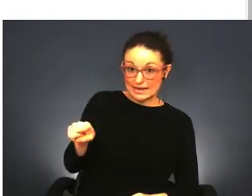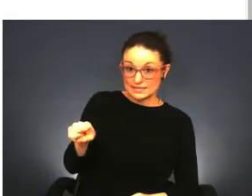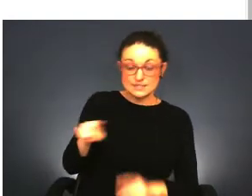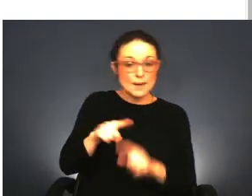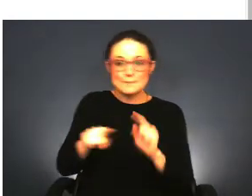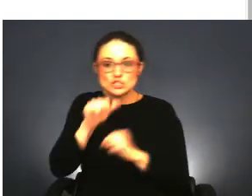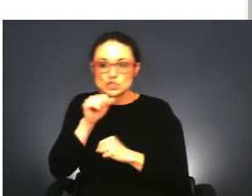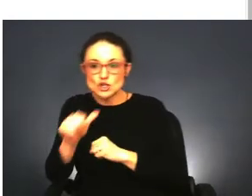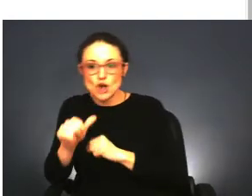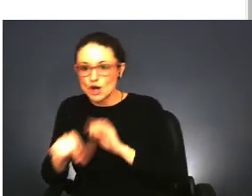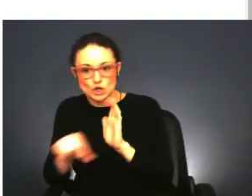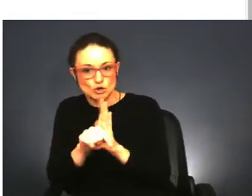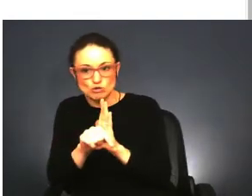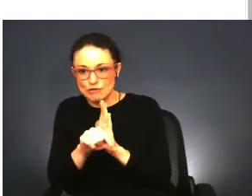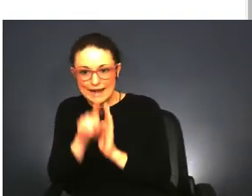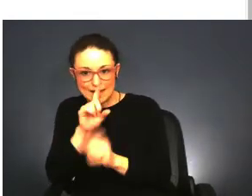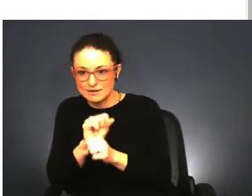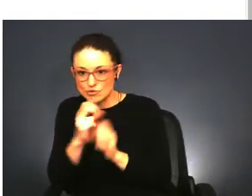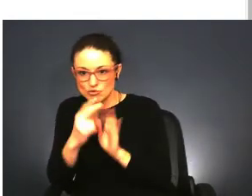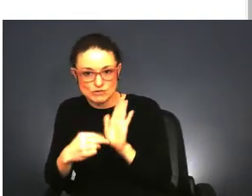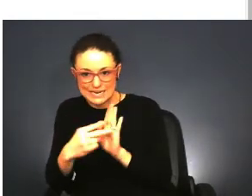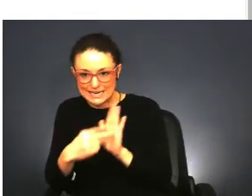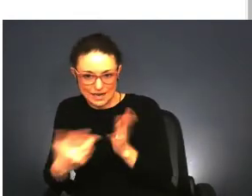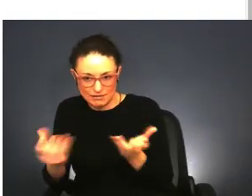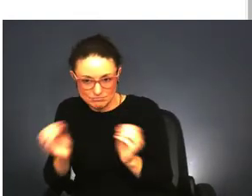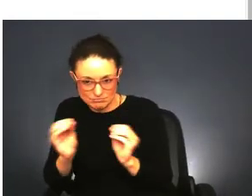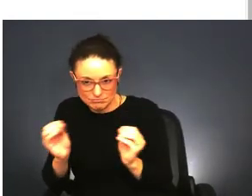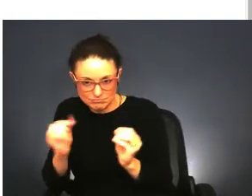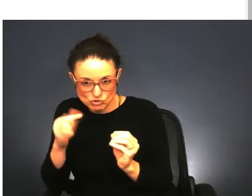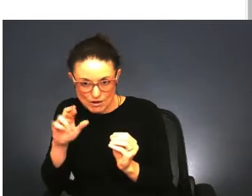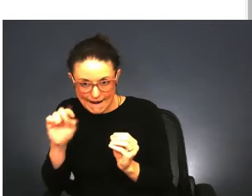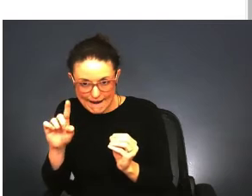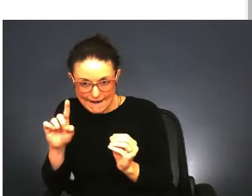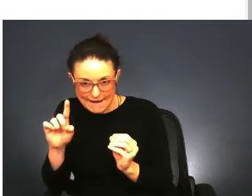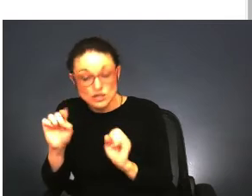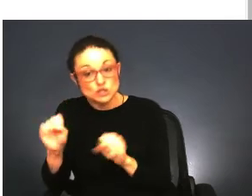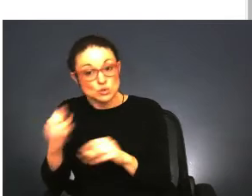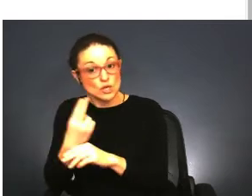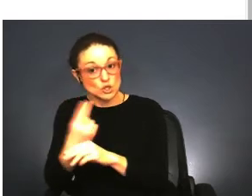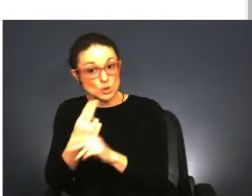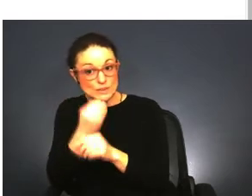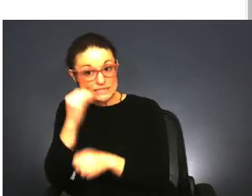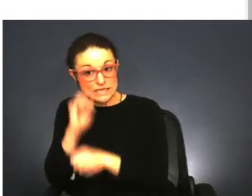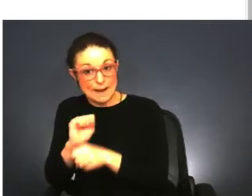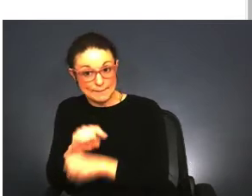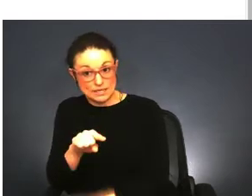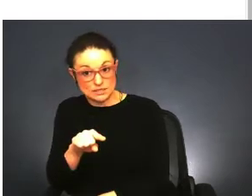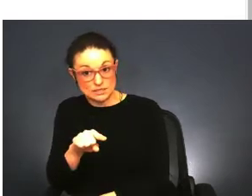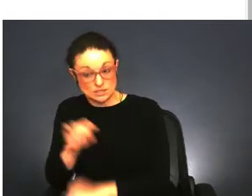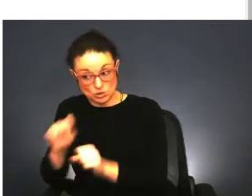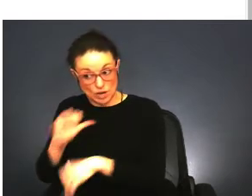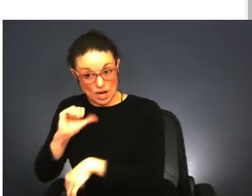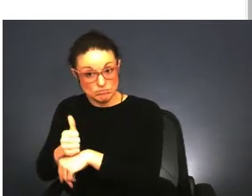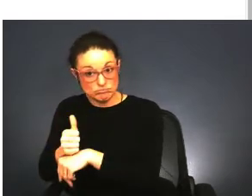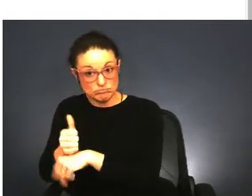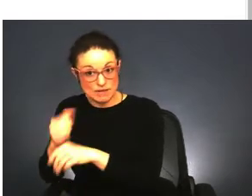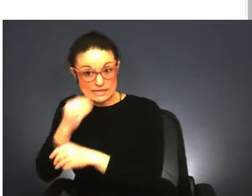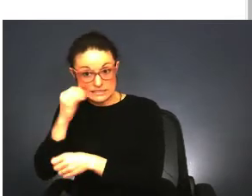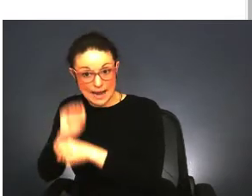actually grade the reading. So you can use the assignments tool to create an assignment that's not